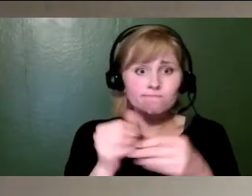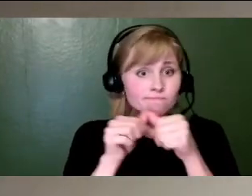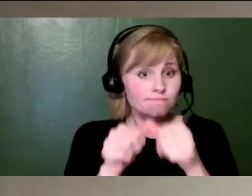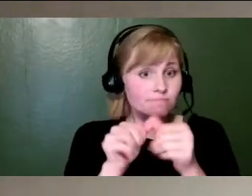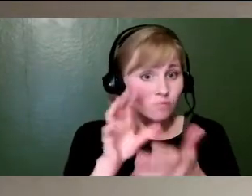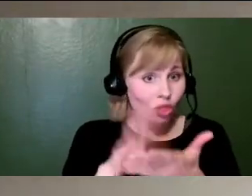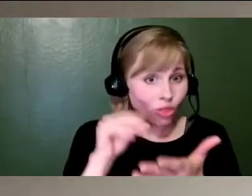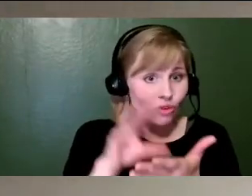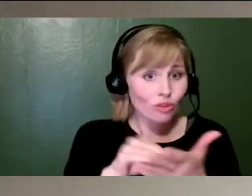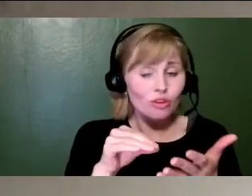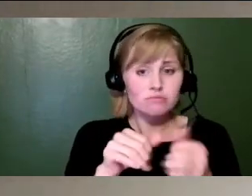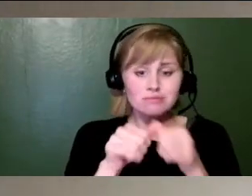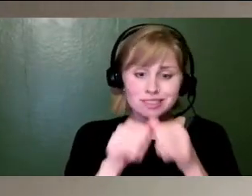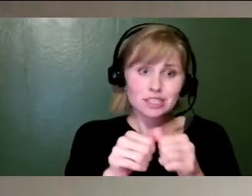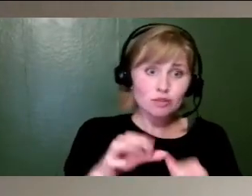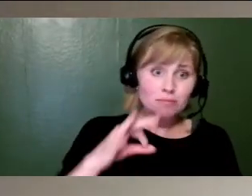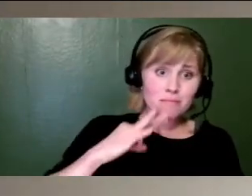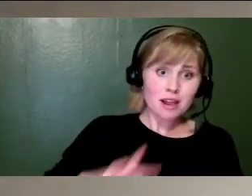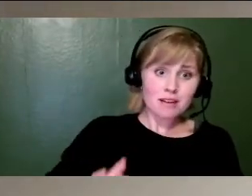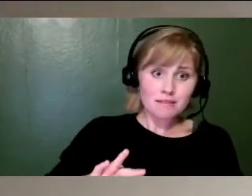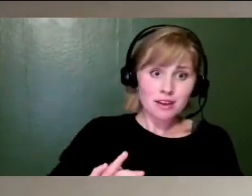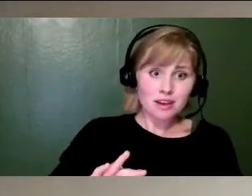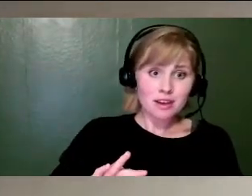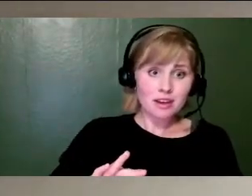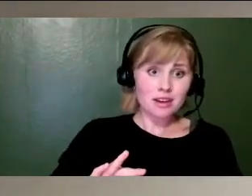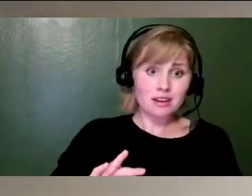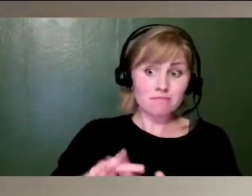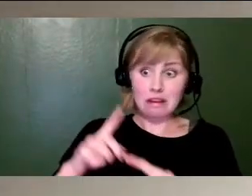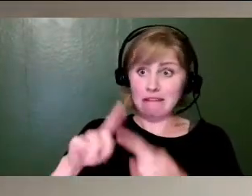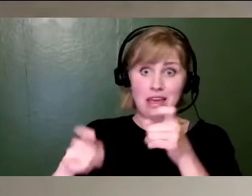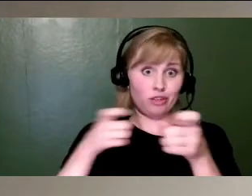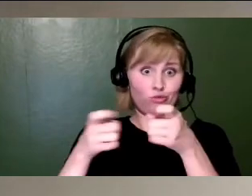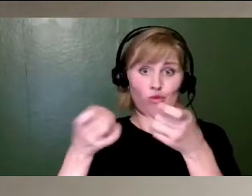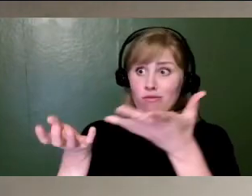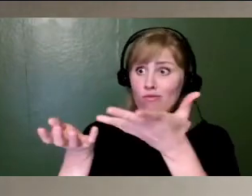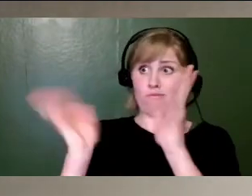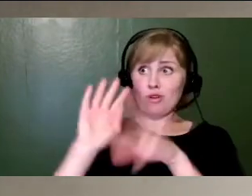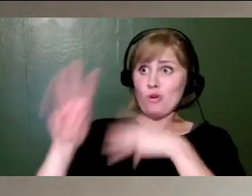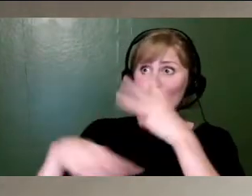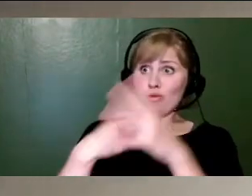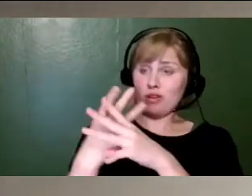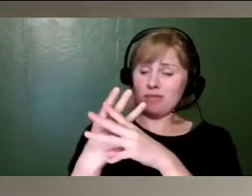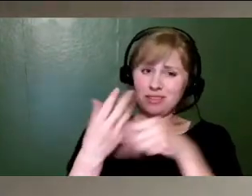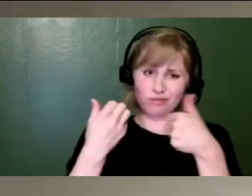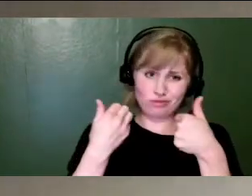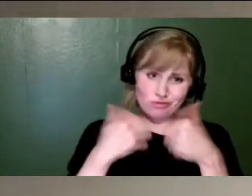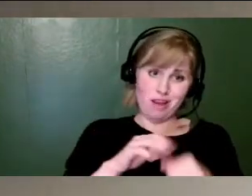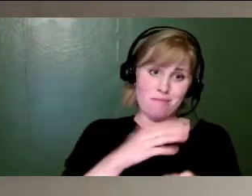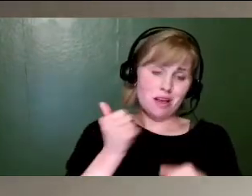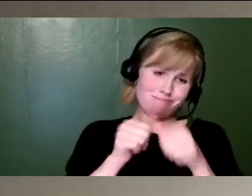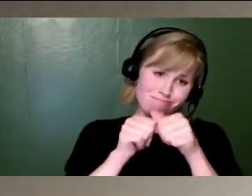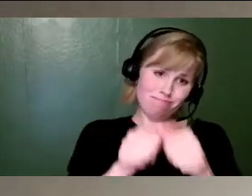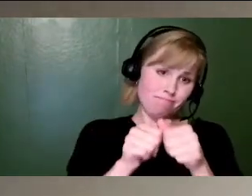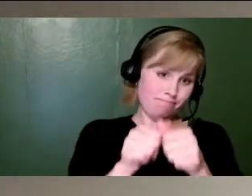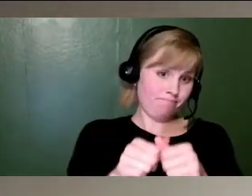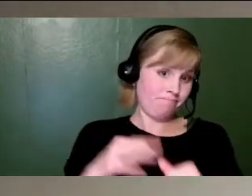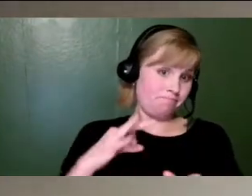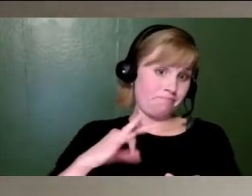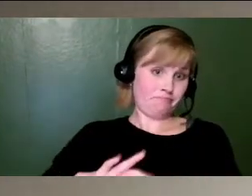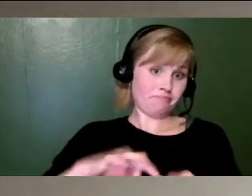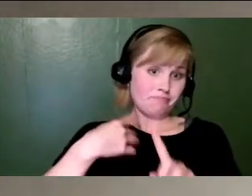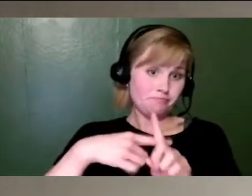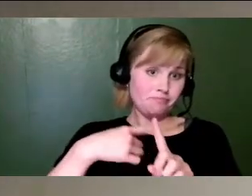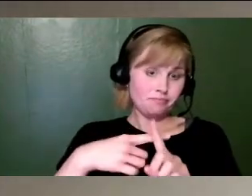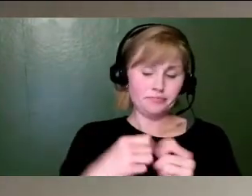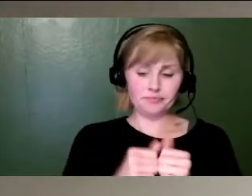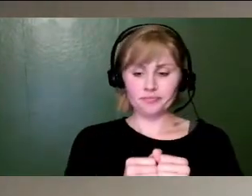possible, despite the circumstances beyond our control. I'd also just like to briefly speak a bit about job